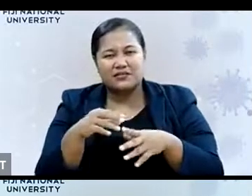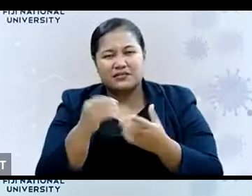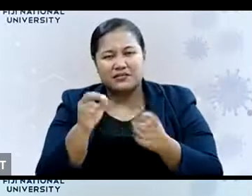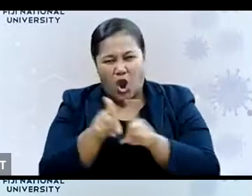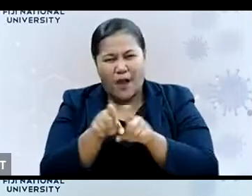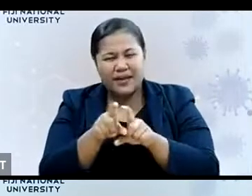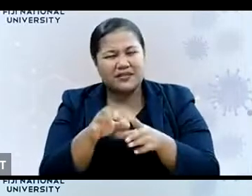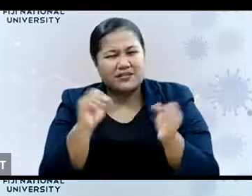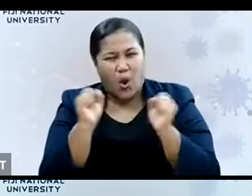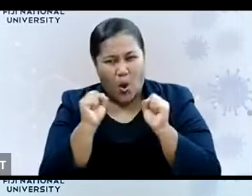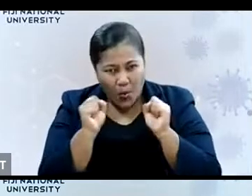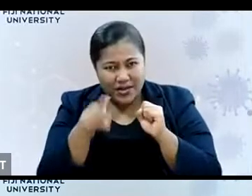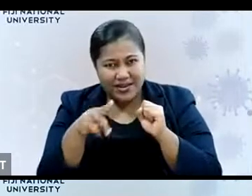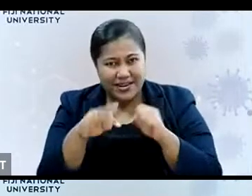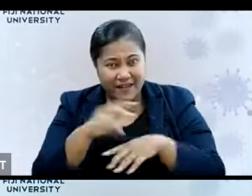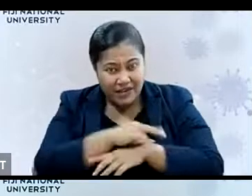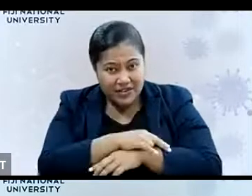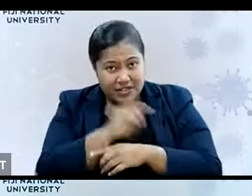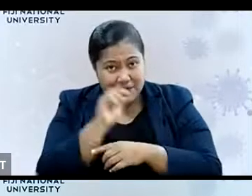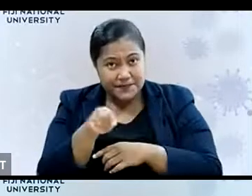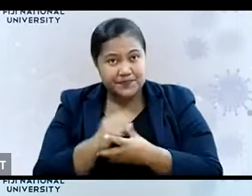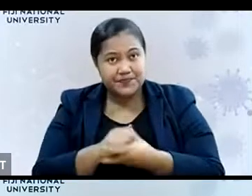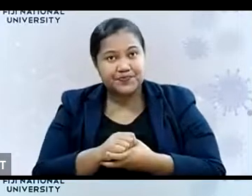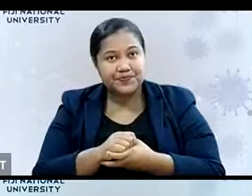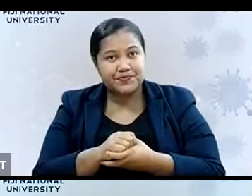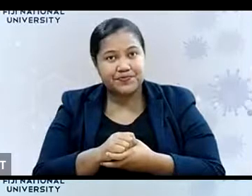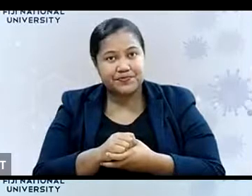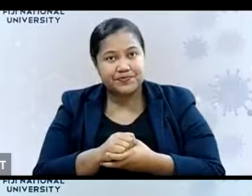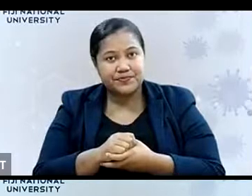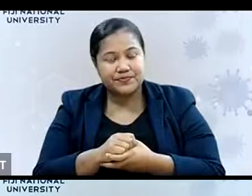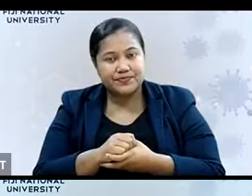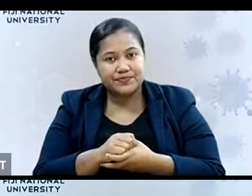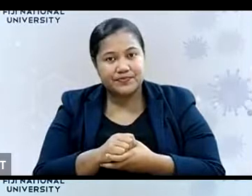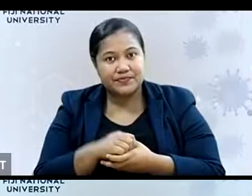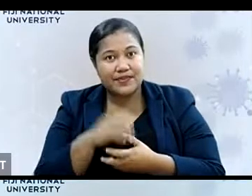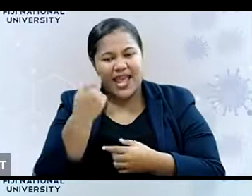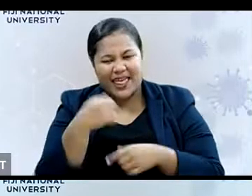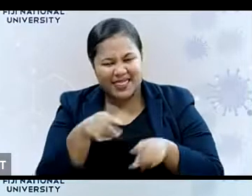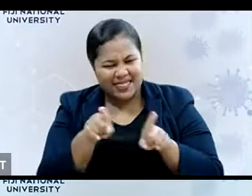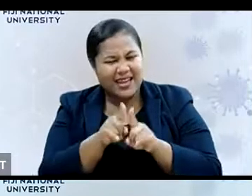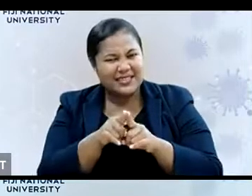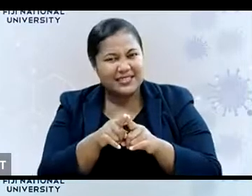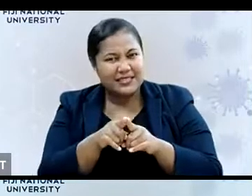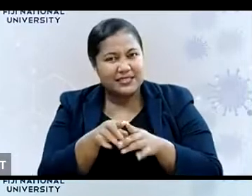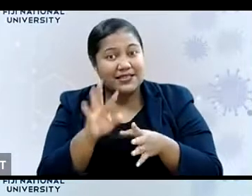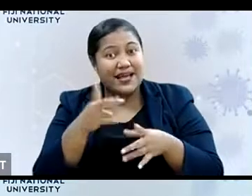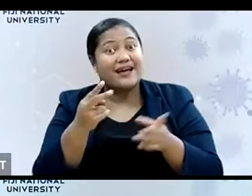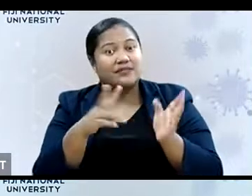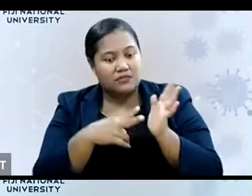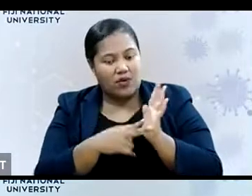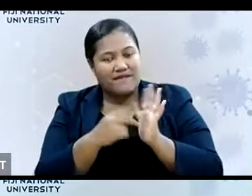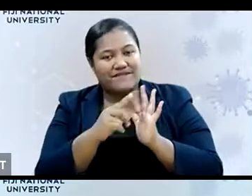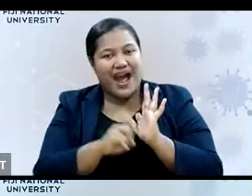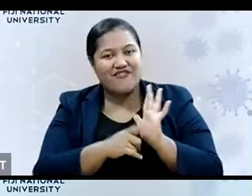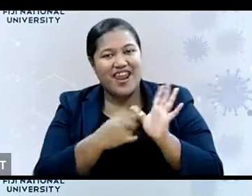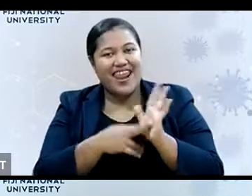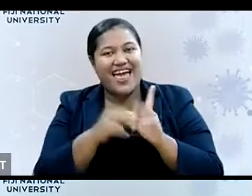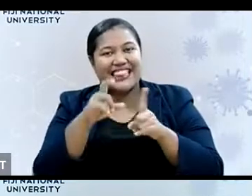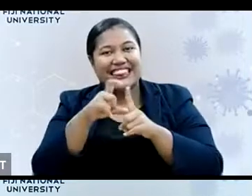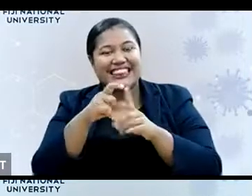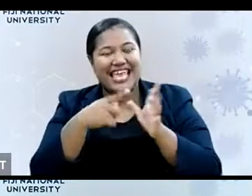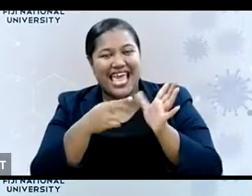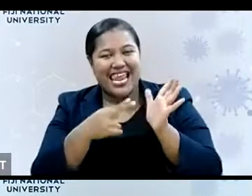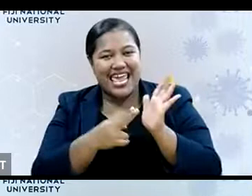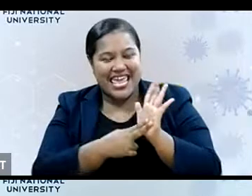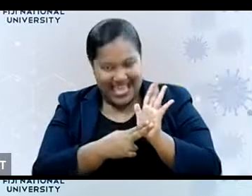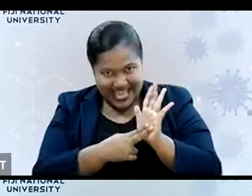adenovirus. And that has a bit of viral DNA in it, the virus allows